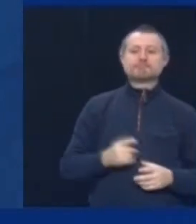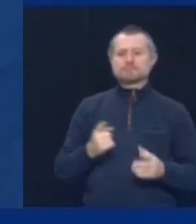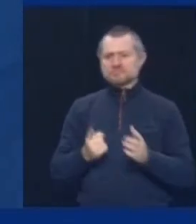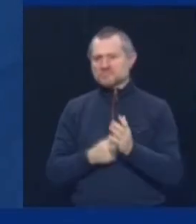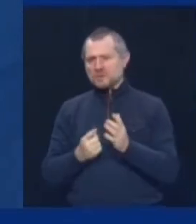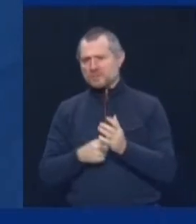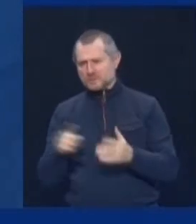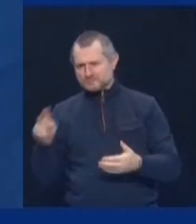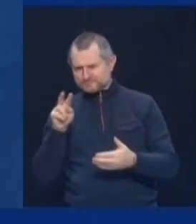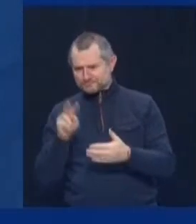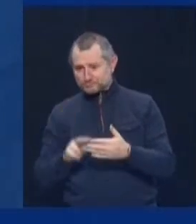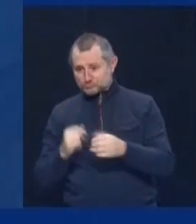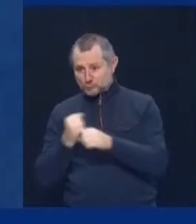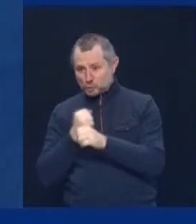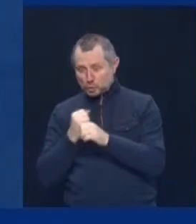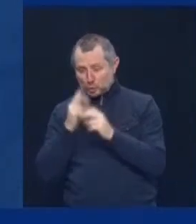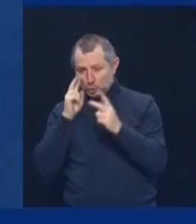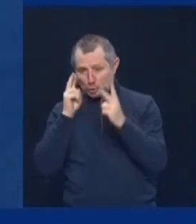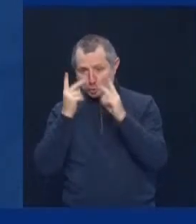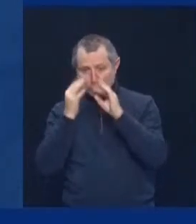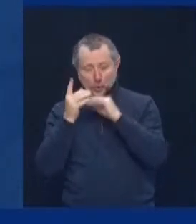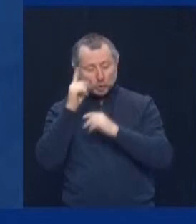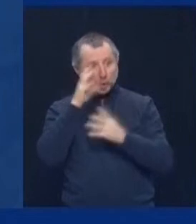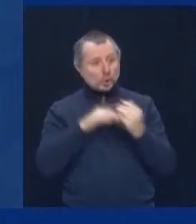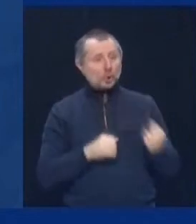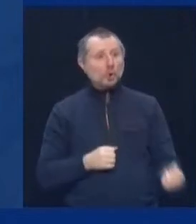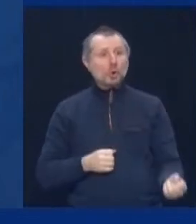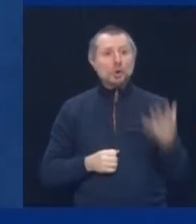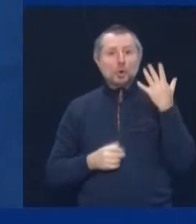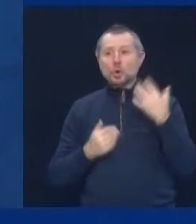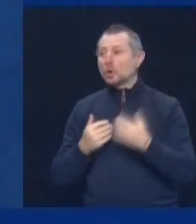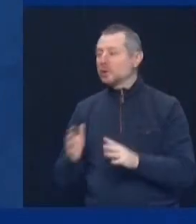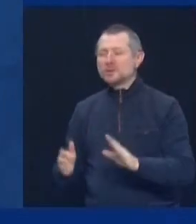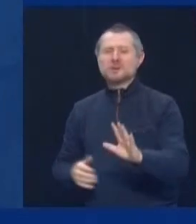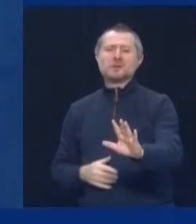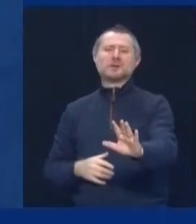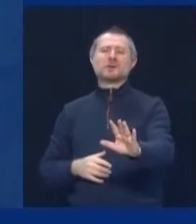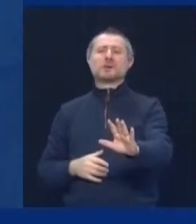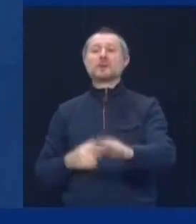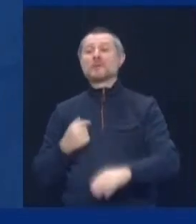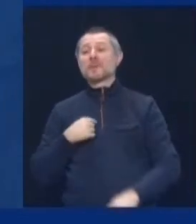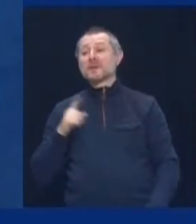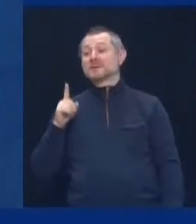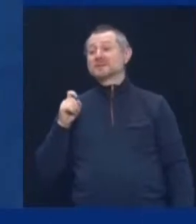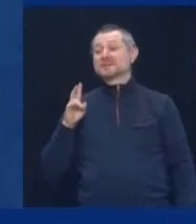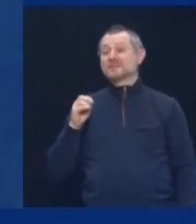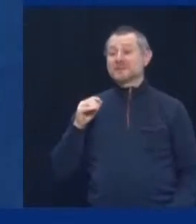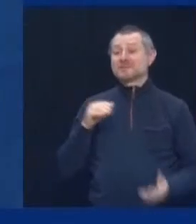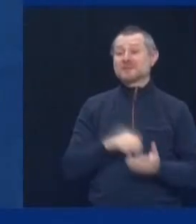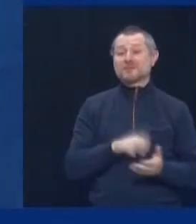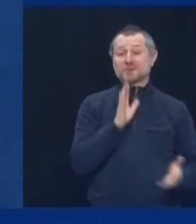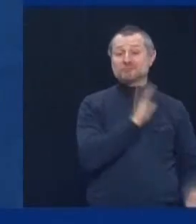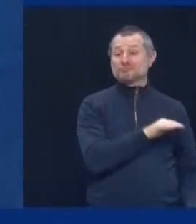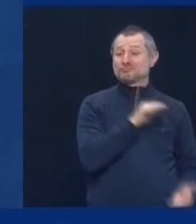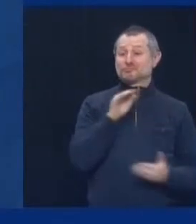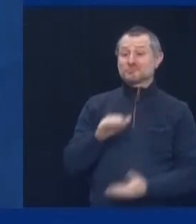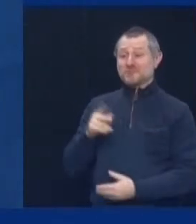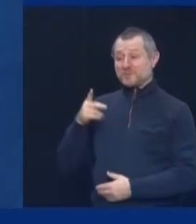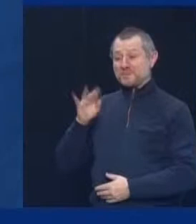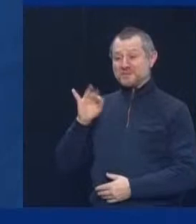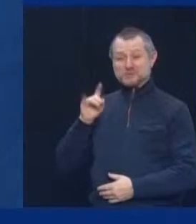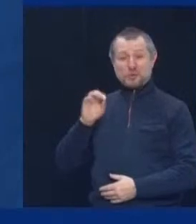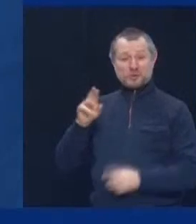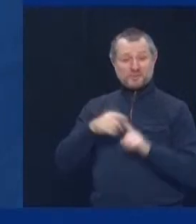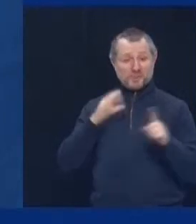to how many vaccines we have. We have the 170 from Pfizer, and then we're hoping for